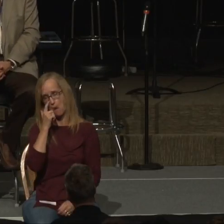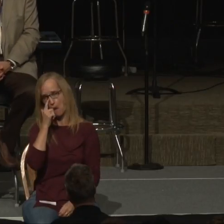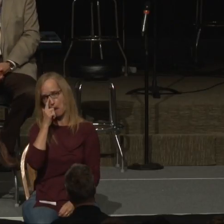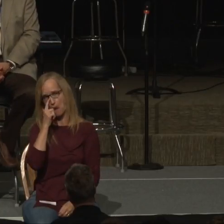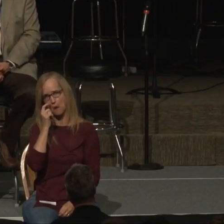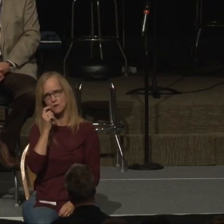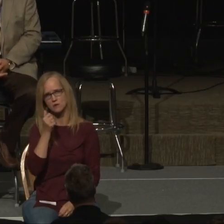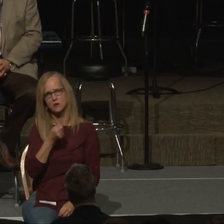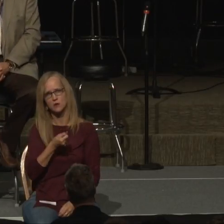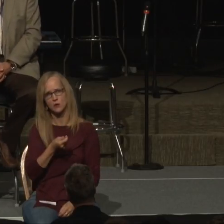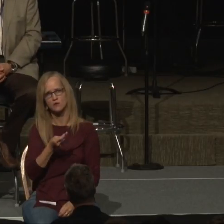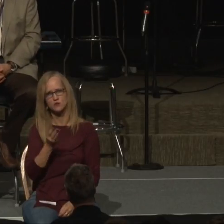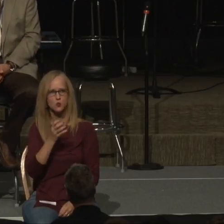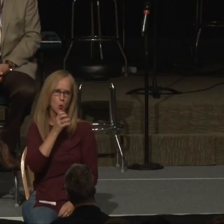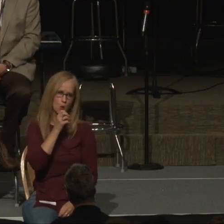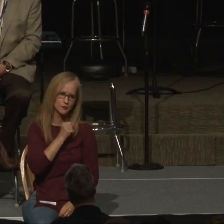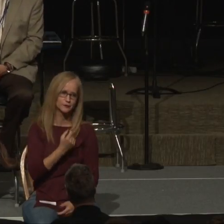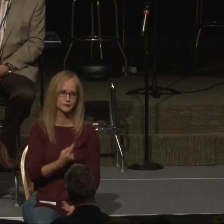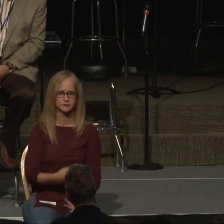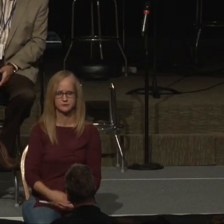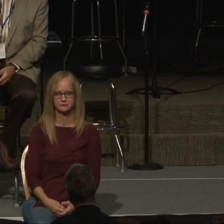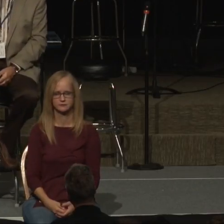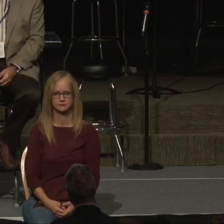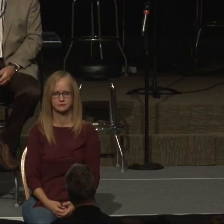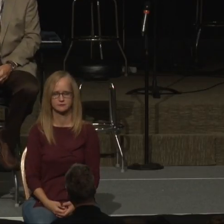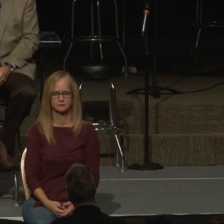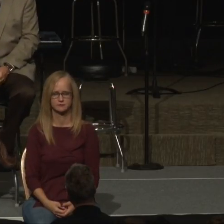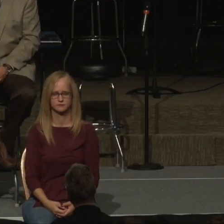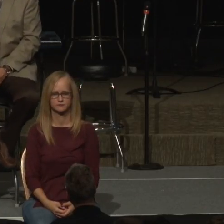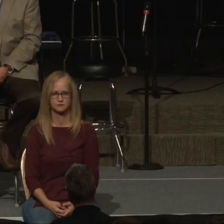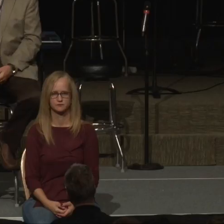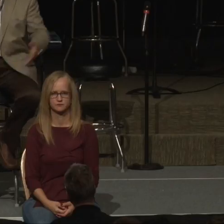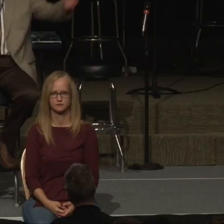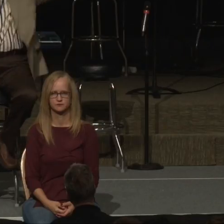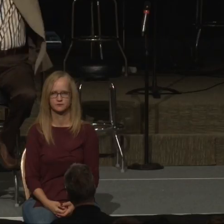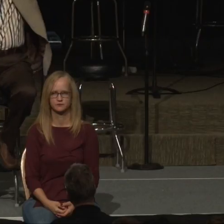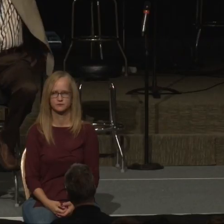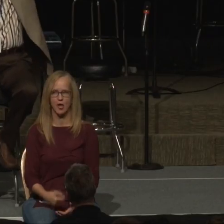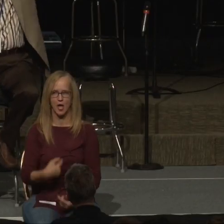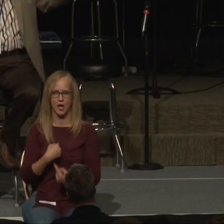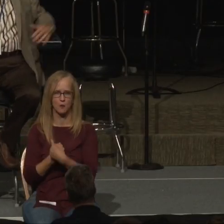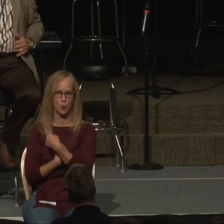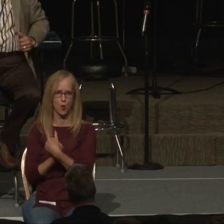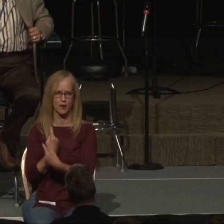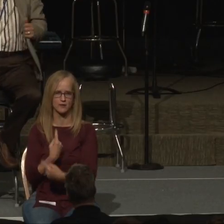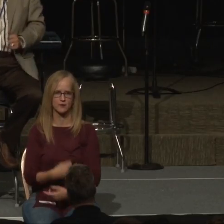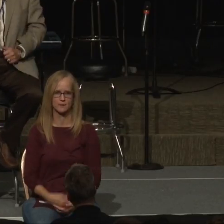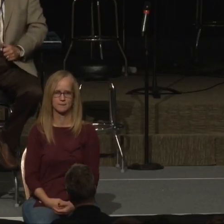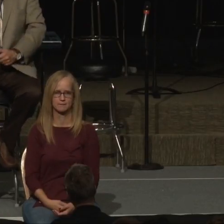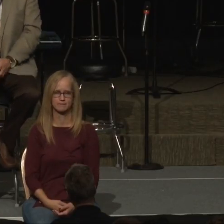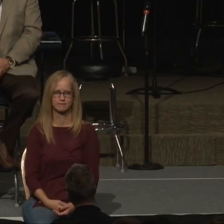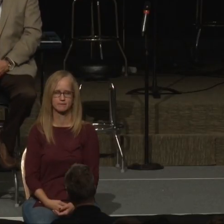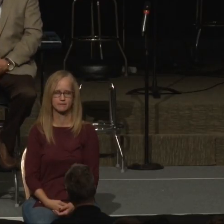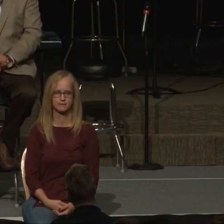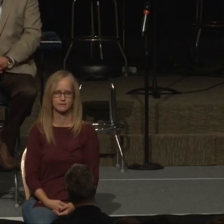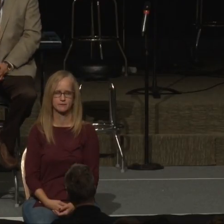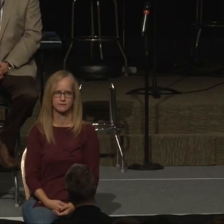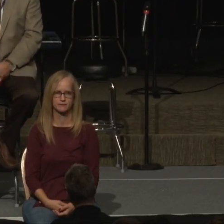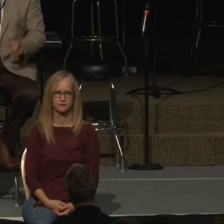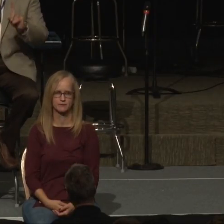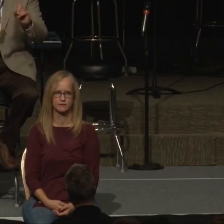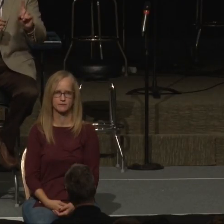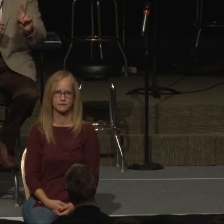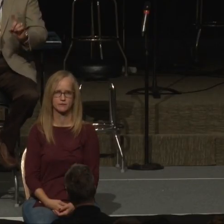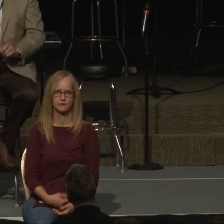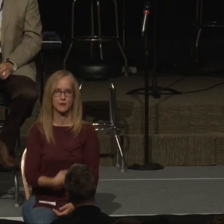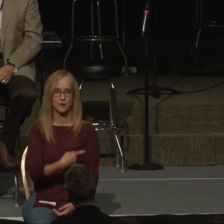There are a few older ones, right? I'm one of them, right? But,